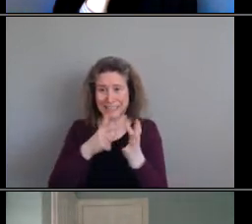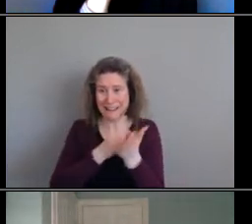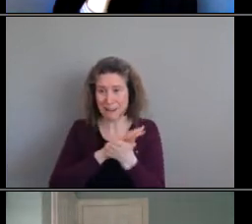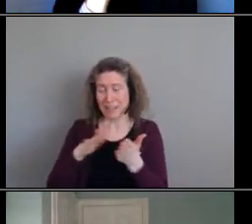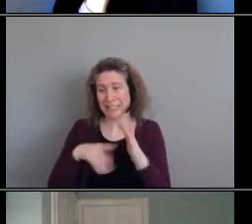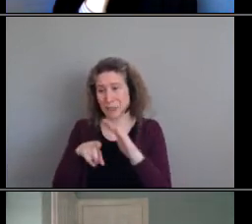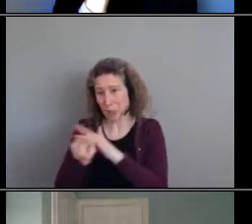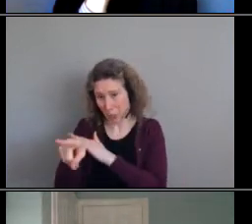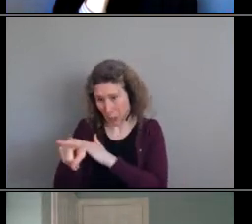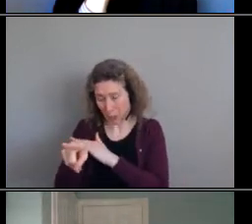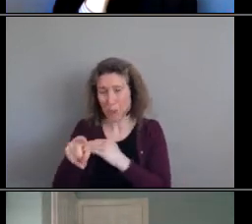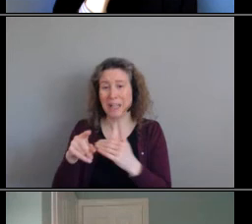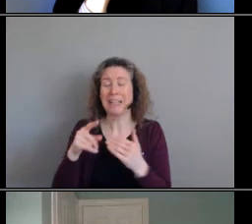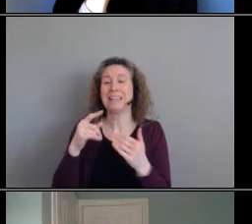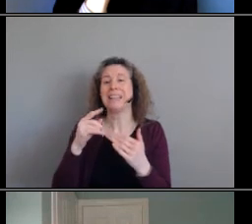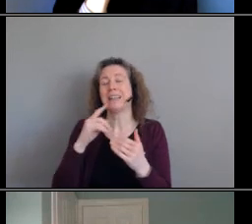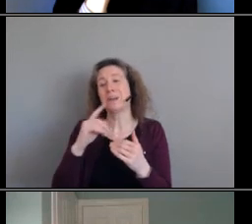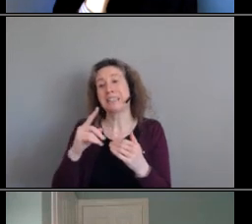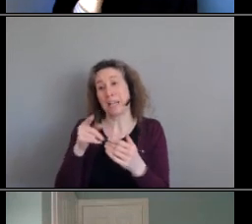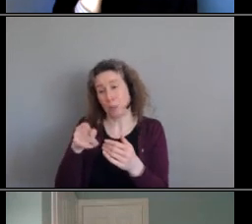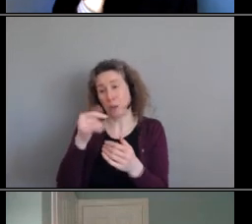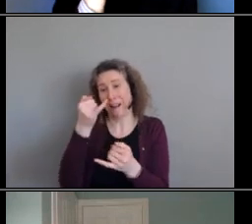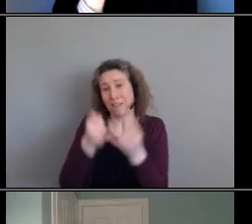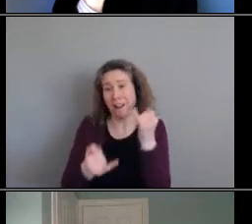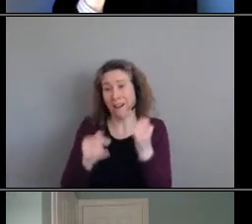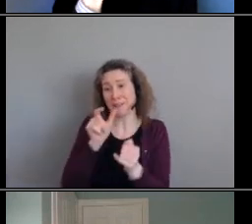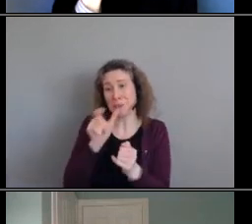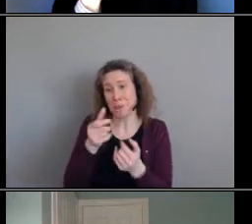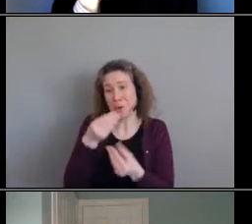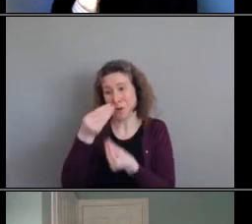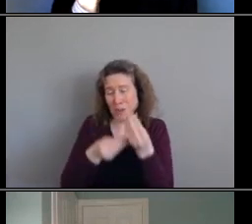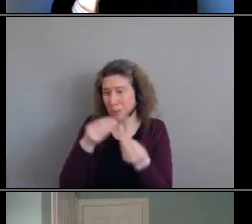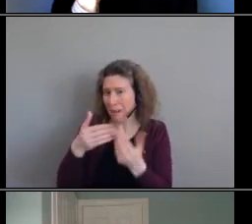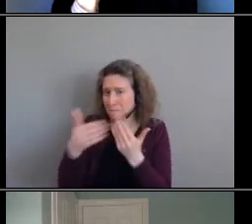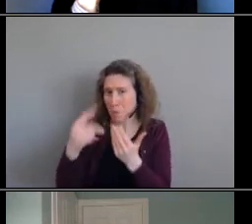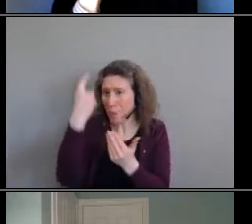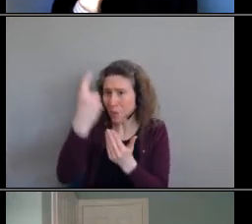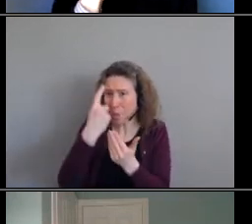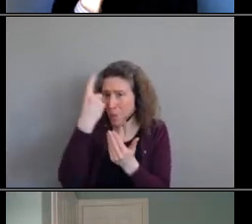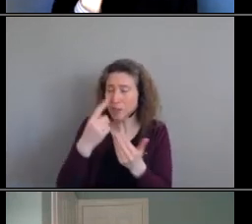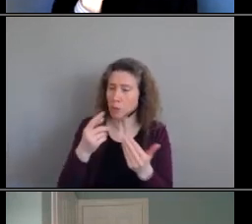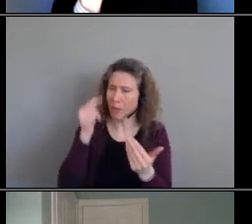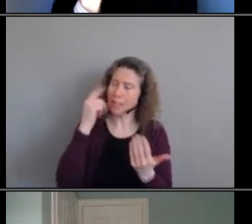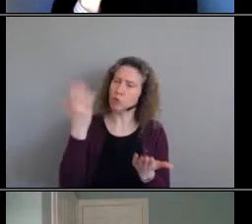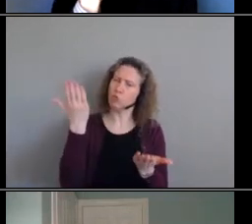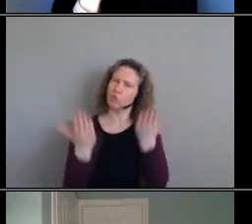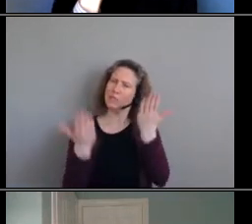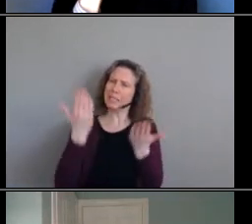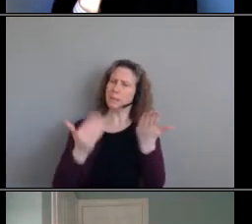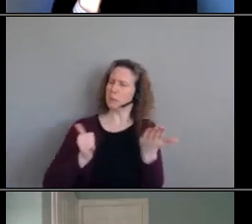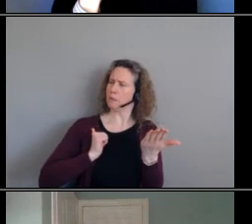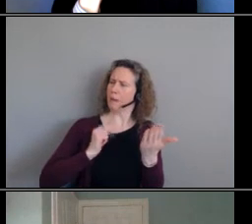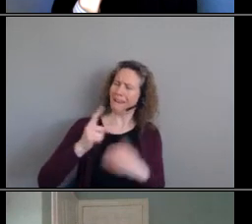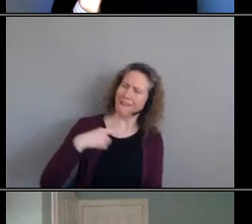Sarah, let's let you have the final word on this. Do you have any further thoughts on that? Is it reasonable to expect that everybody